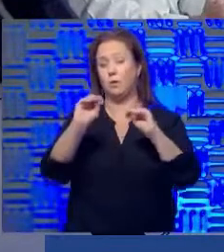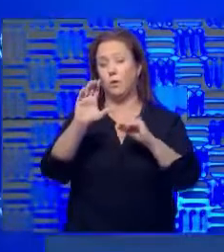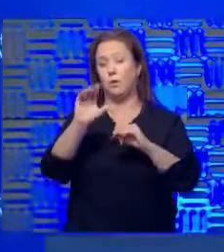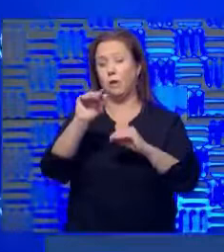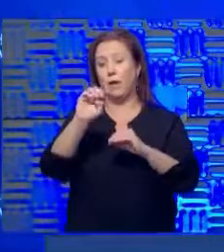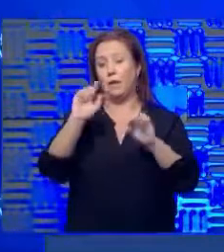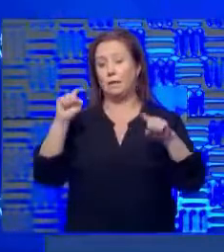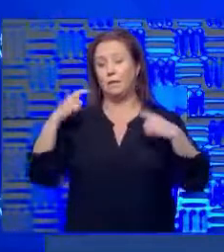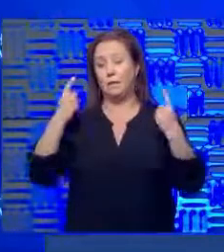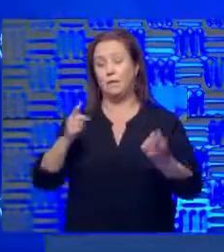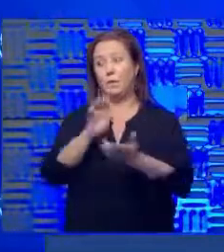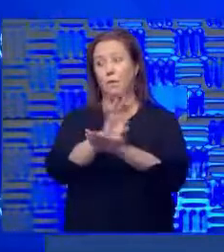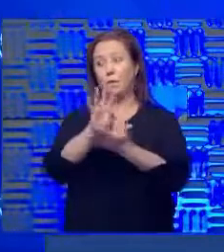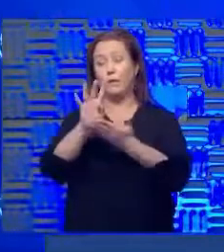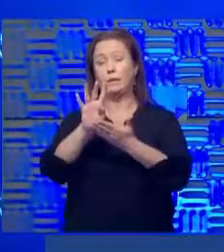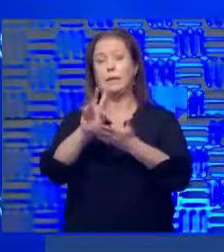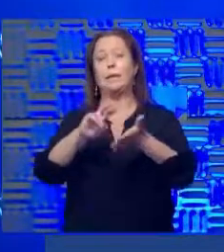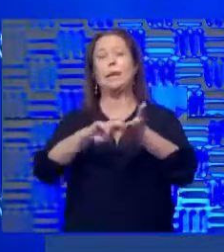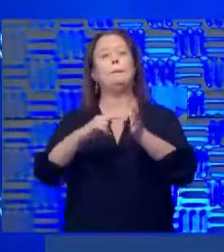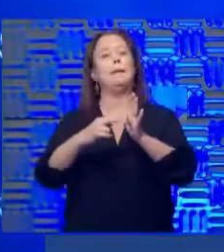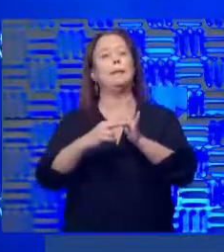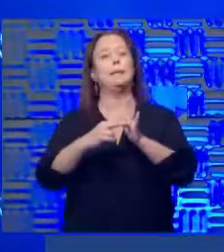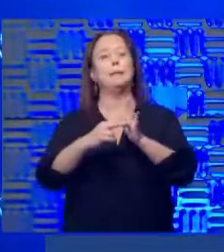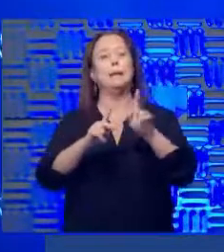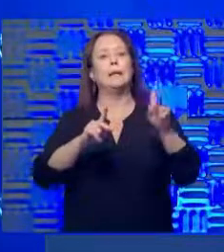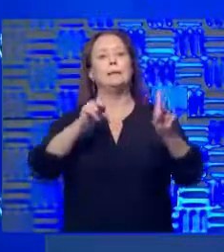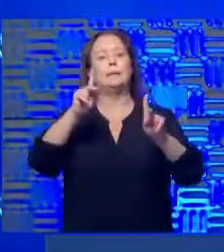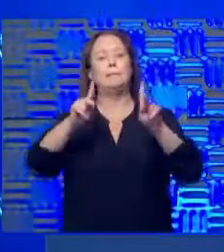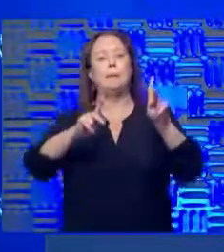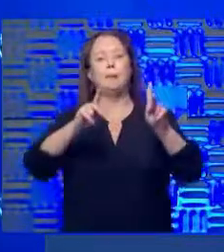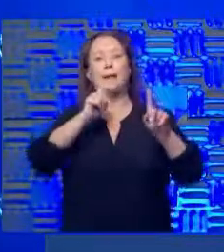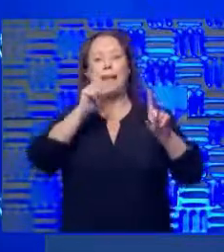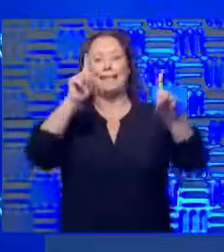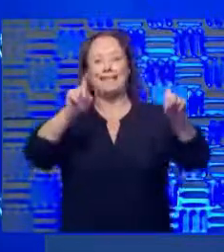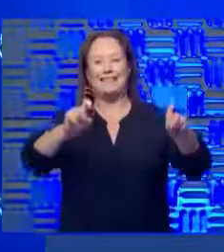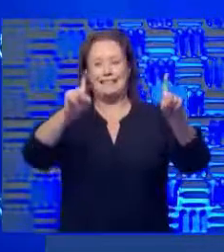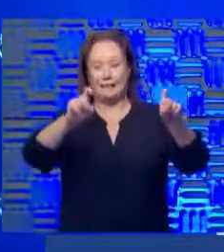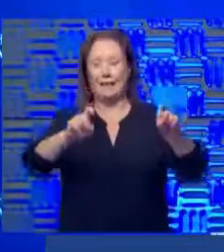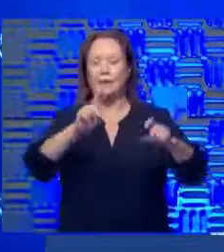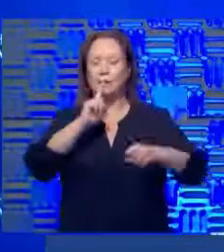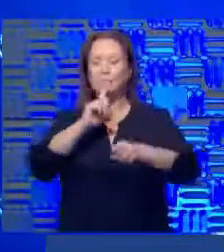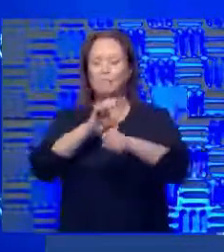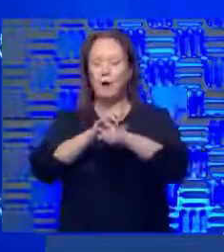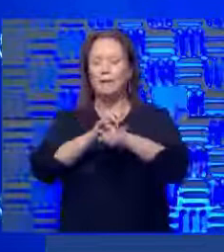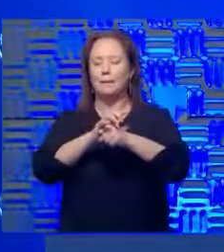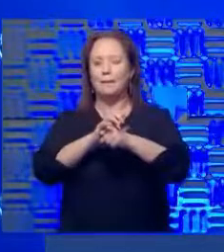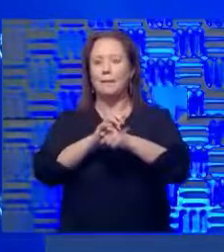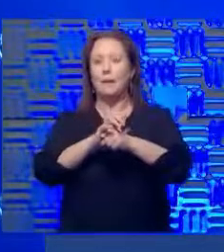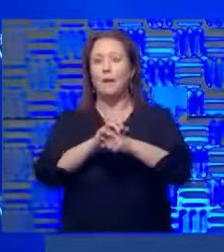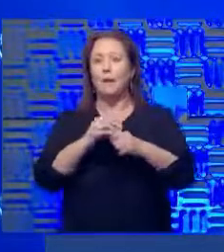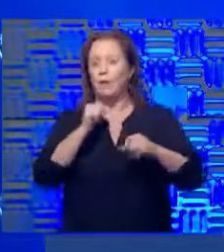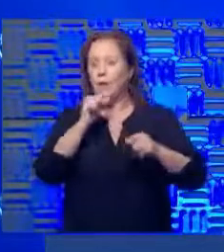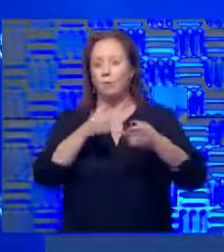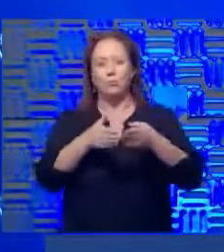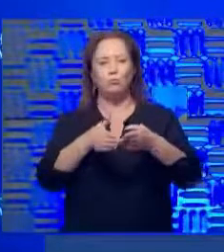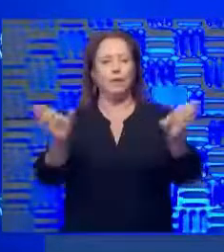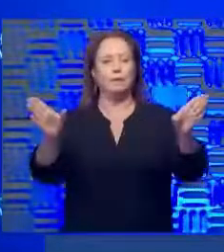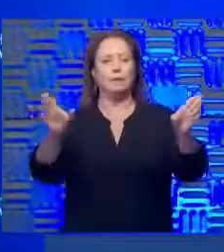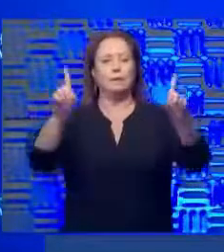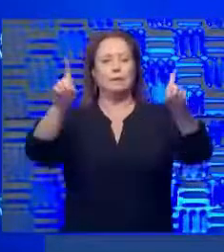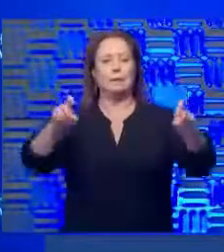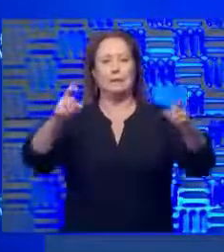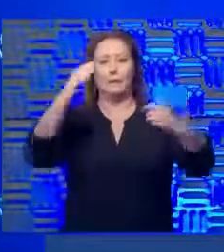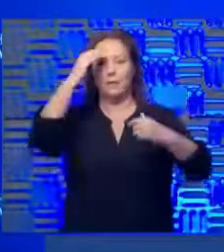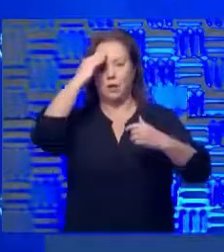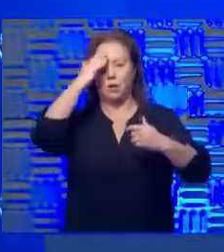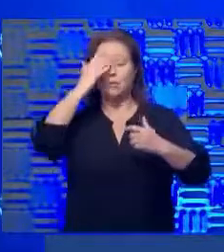means they haven't found anybody who's tested positive. I promise you there are cases in that county that are there, and we just don't do widespread testing to know that. So